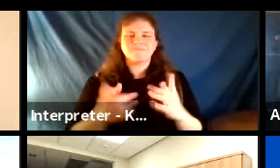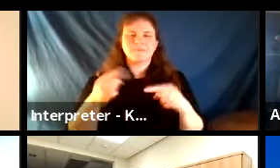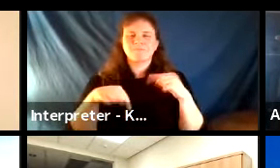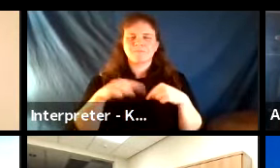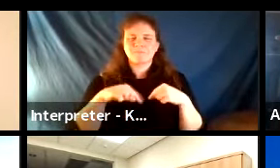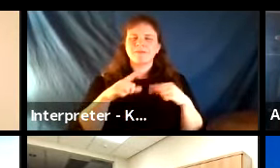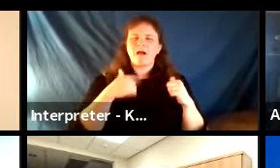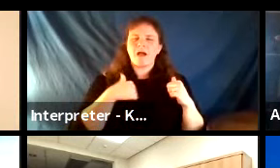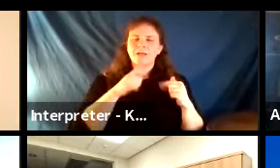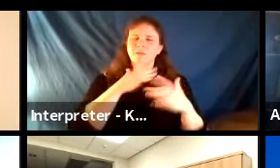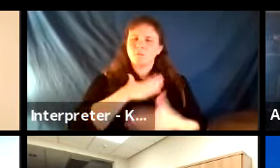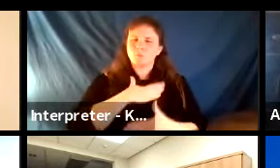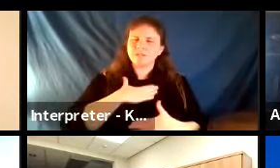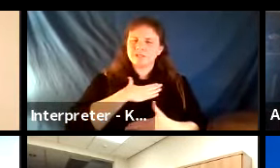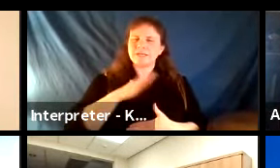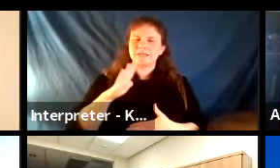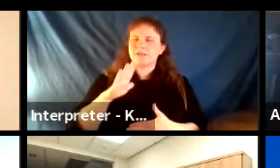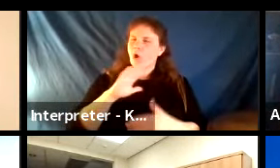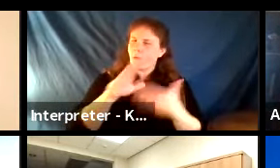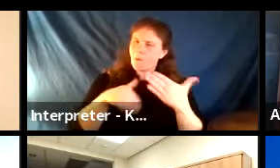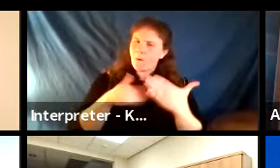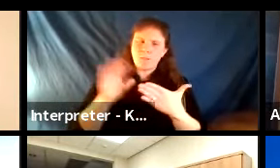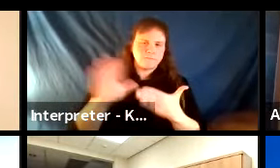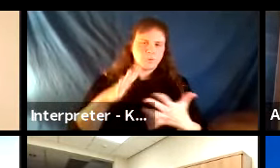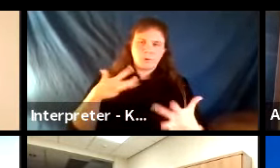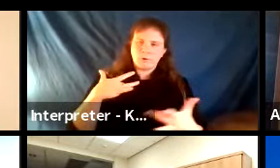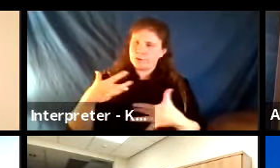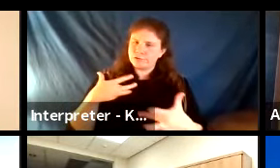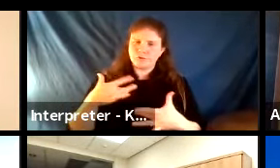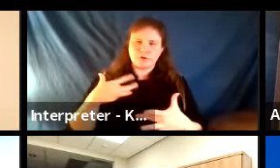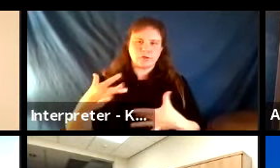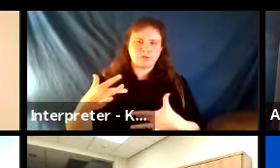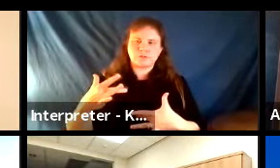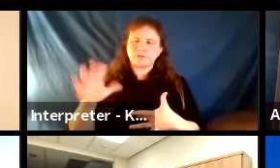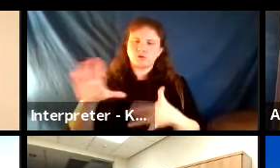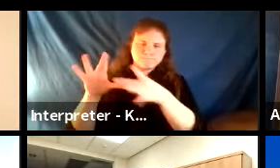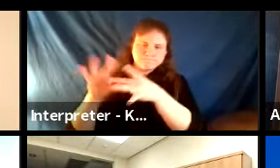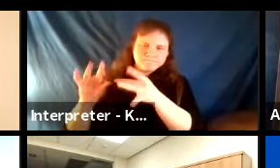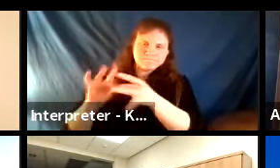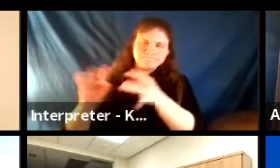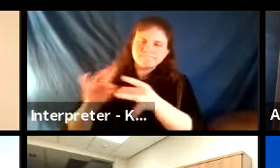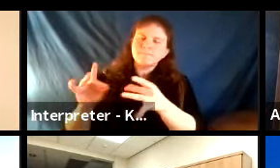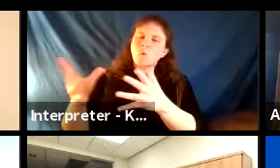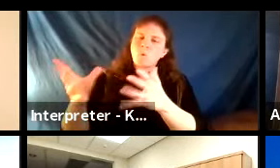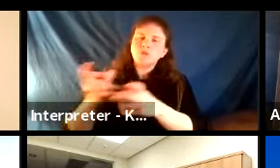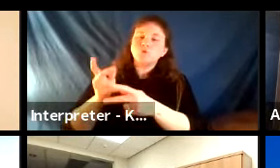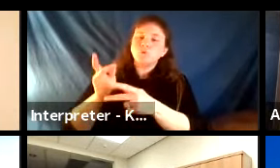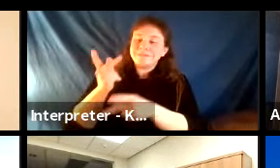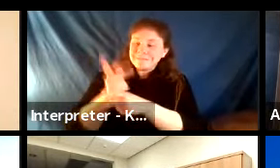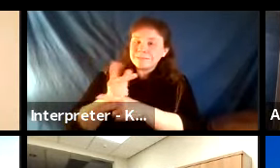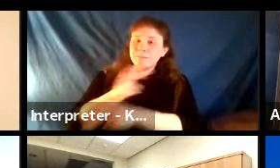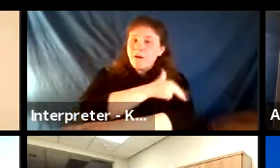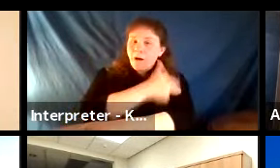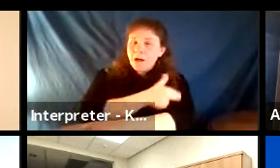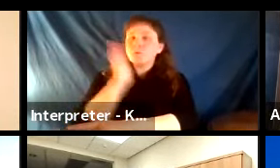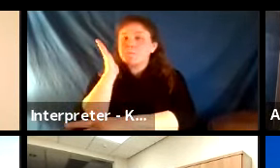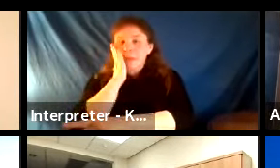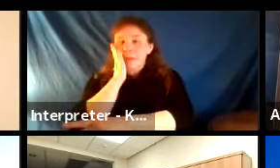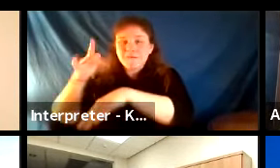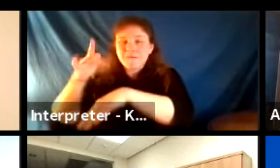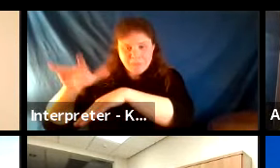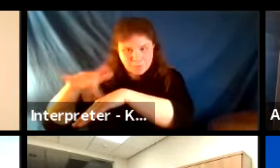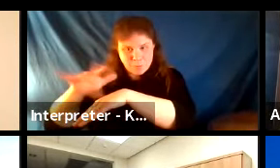appreciate the concerns. I love the framing of that we're trying to keep hospital beds open. I think that's really